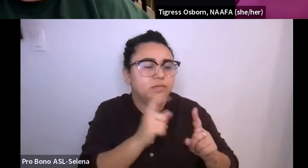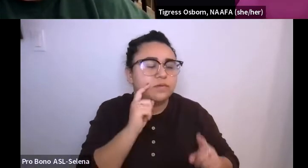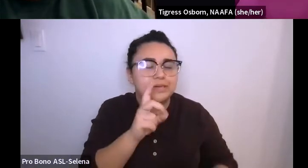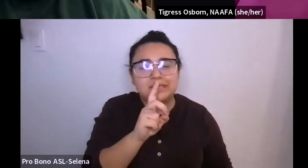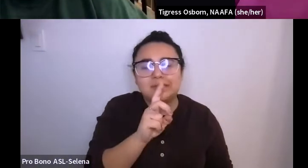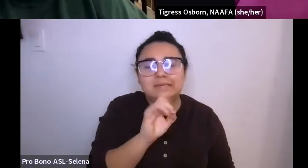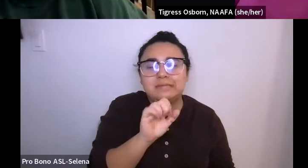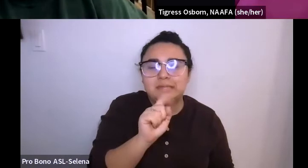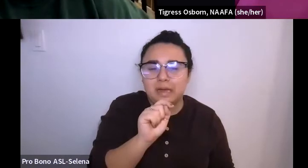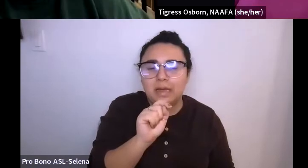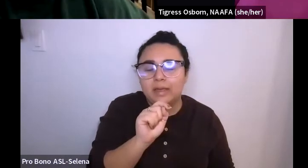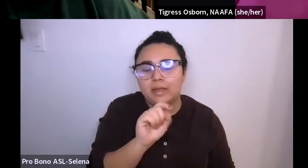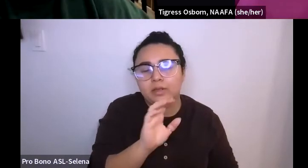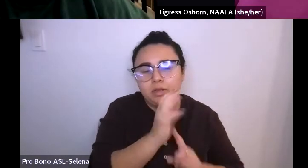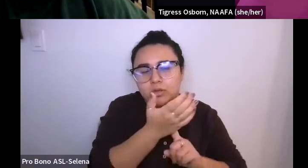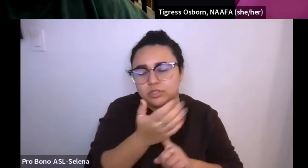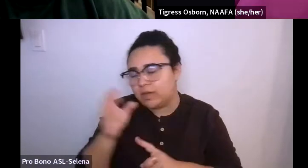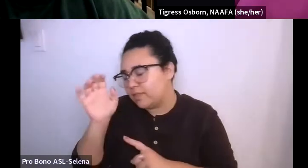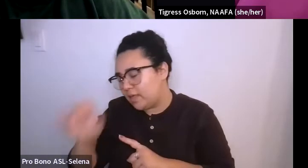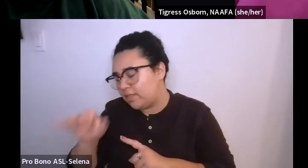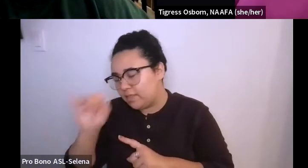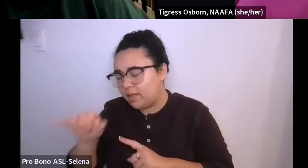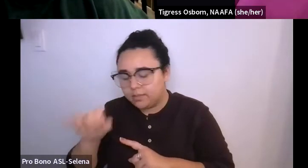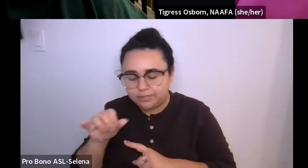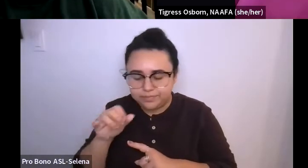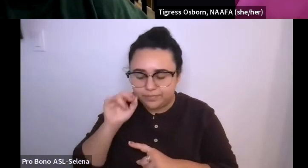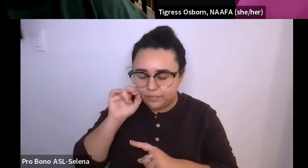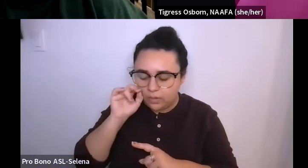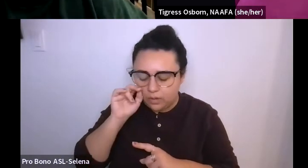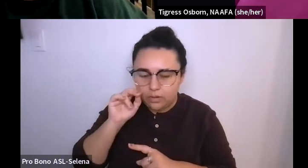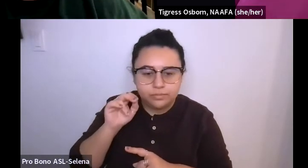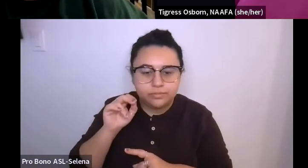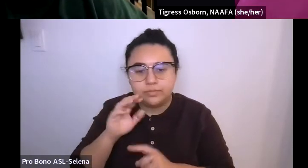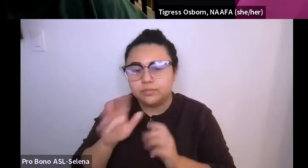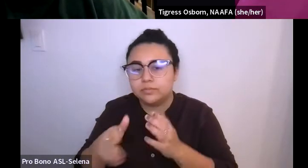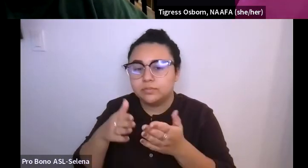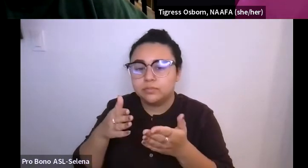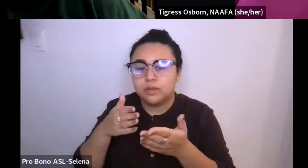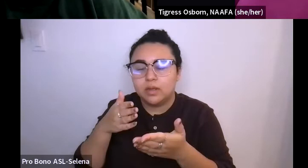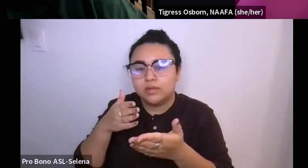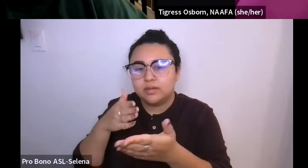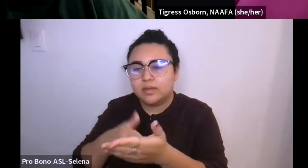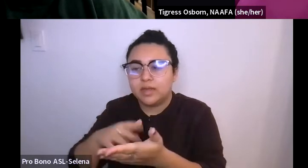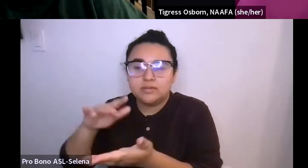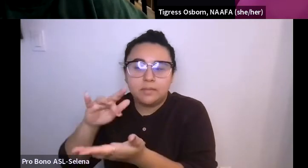culture, yeah. And it's against medical fat phobia